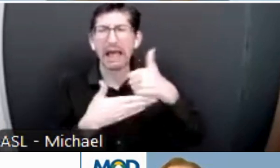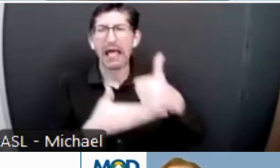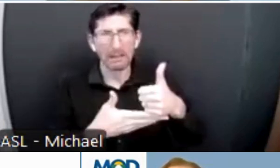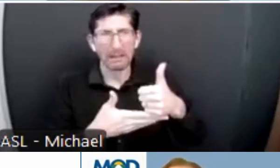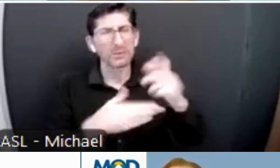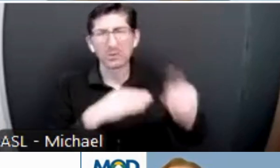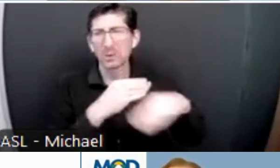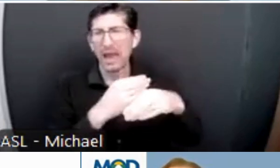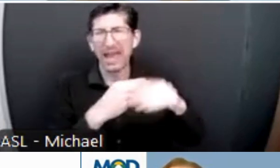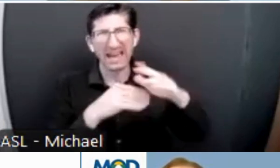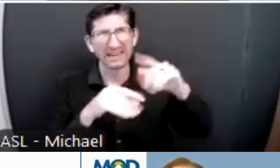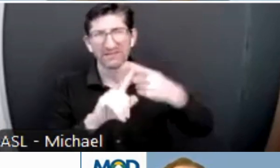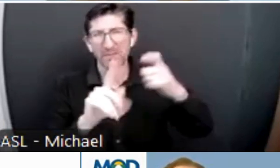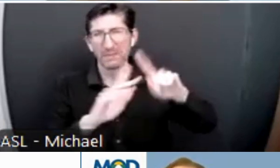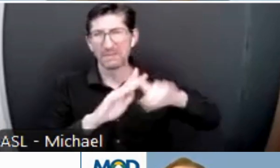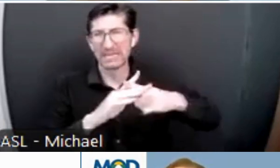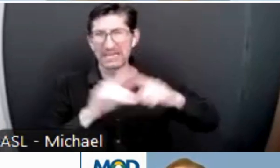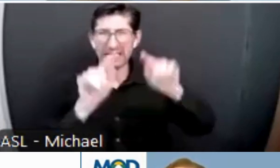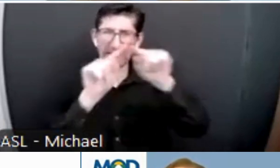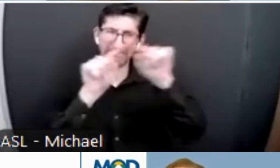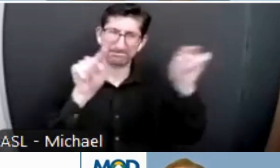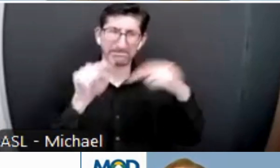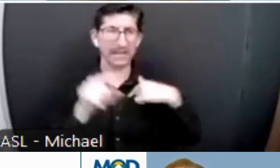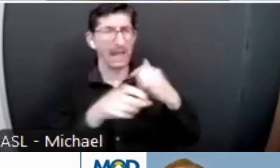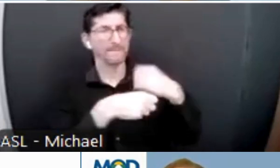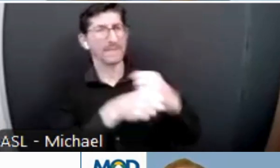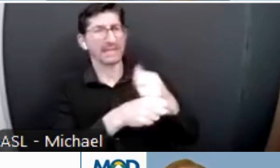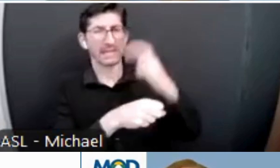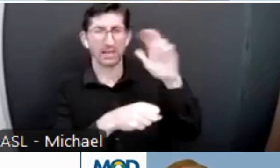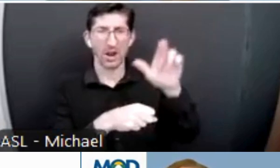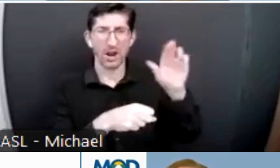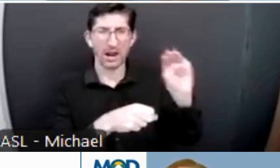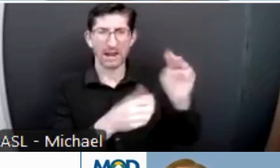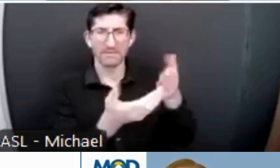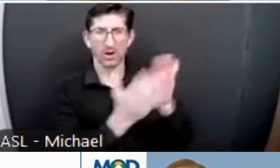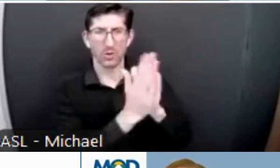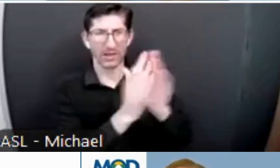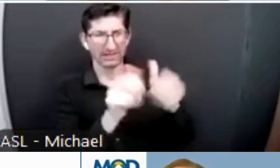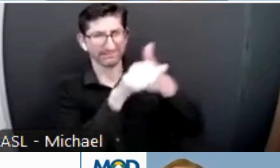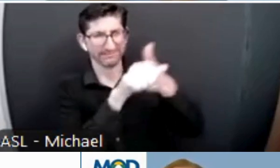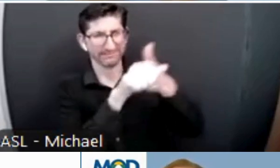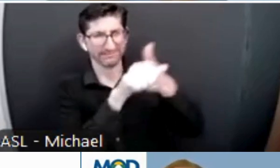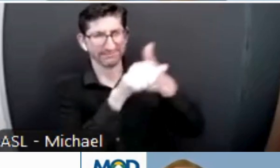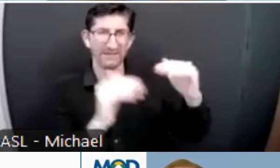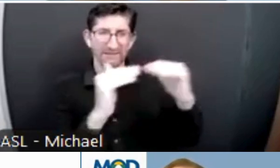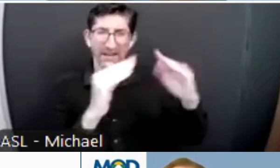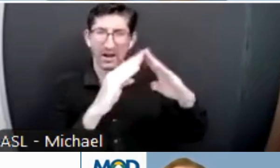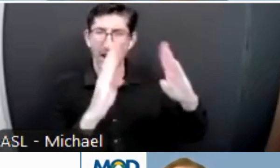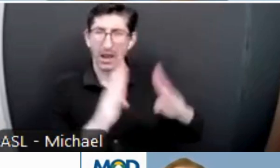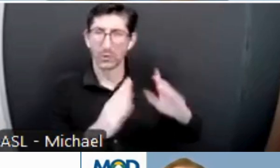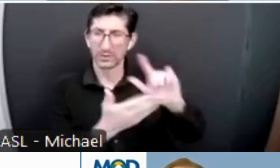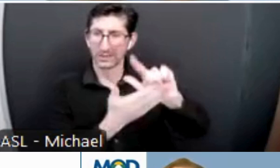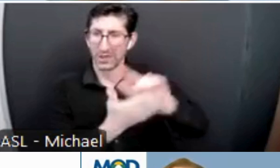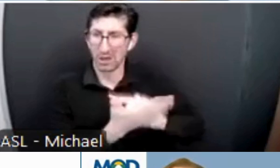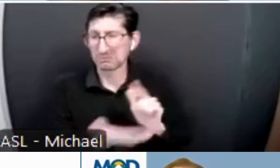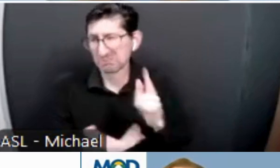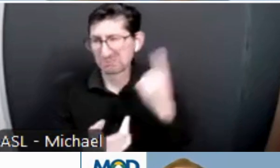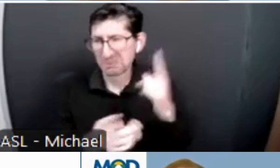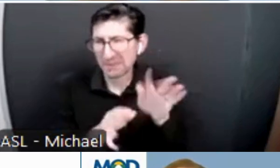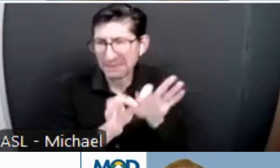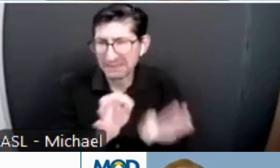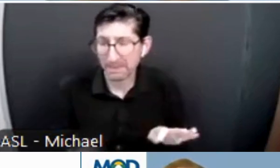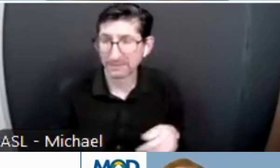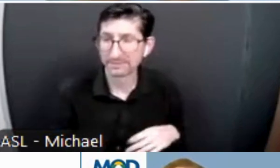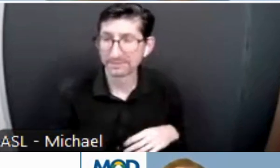the request, saying something like, I'm making a reasonable modification request under fair housing laws. So very simple there. And what about